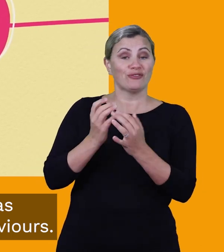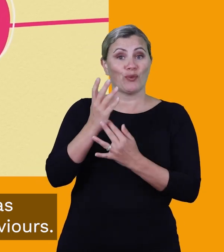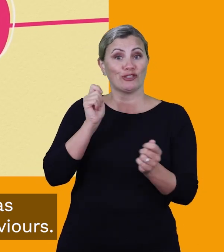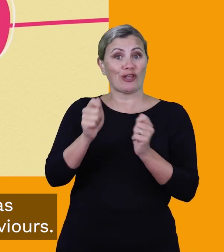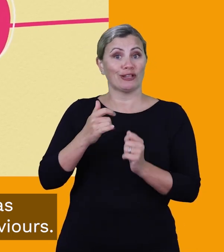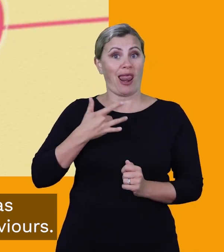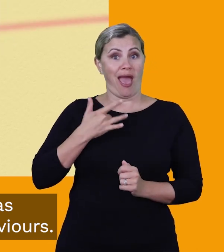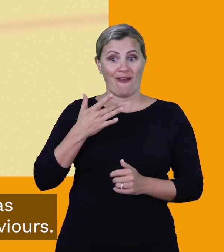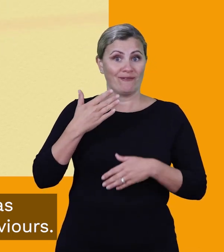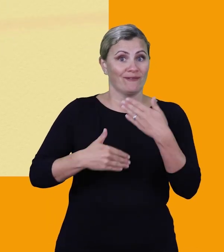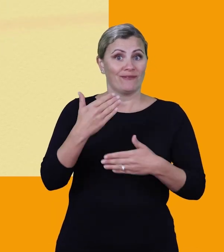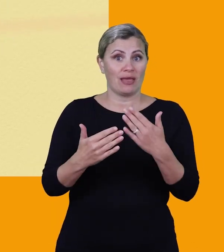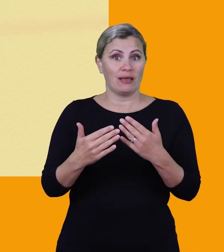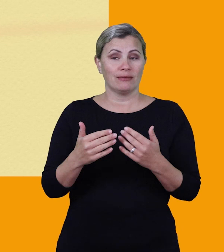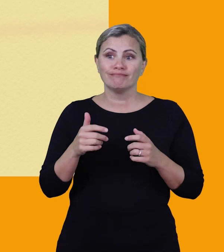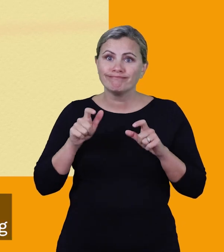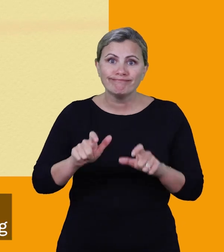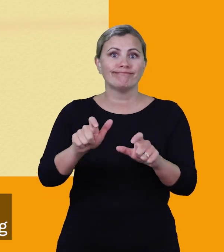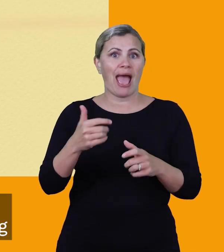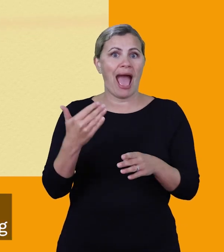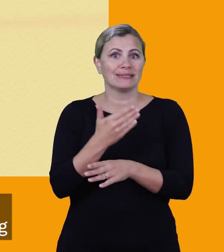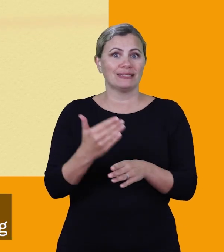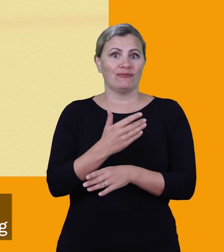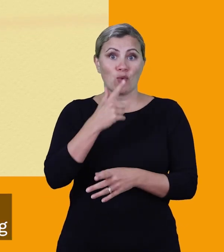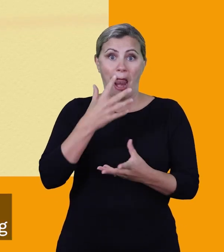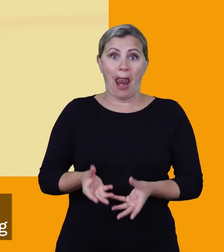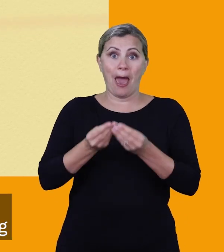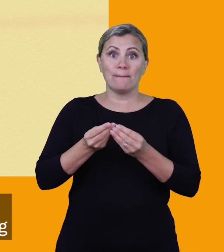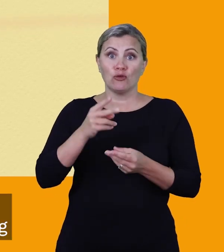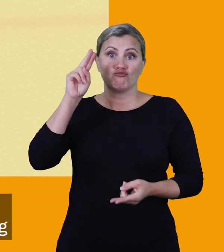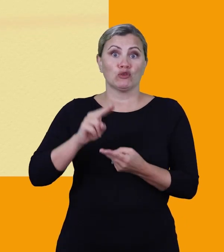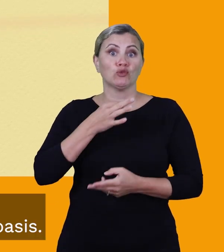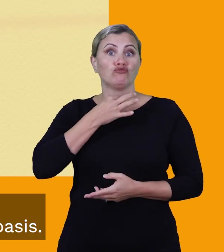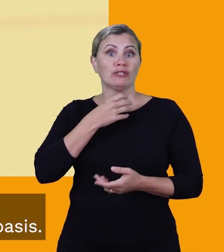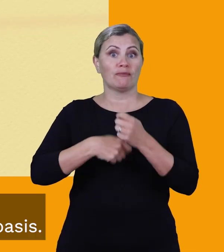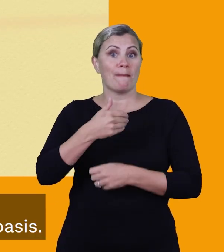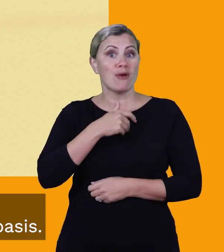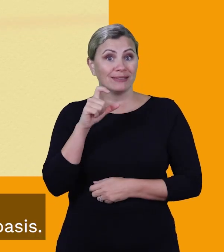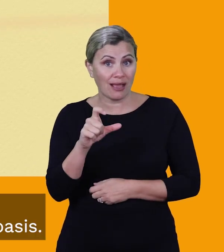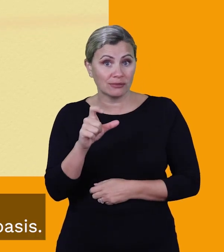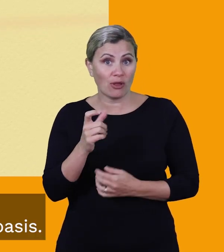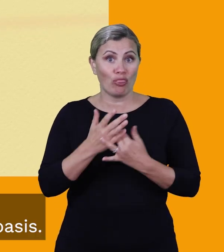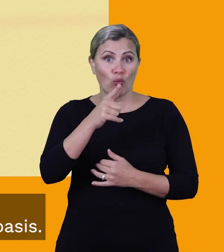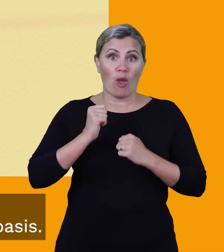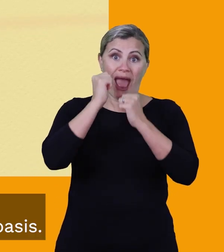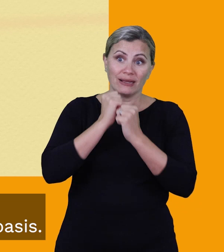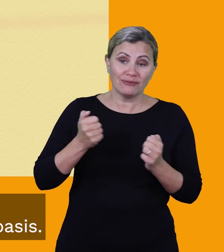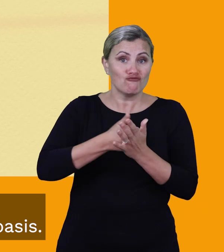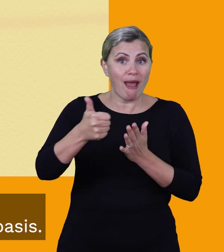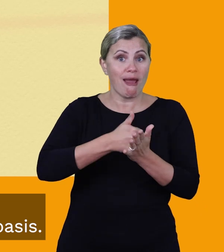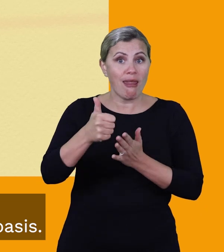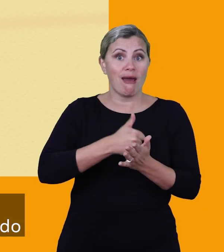lifestyle behaviours. Stay active. You can help to reduce your chances of developing breast cancer by being physically active